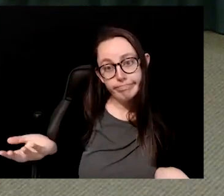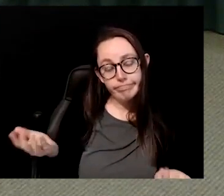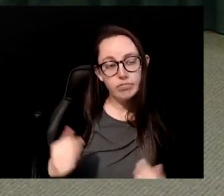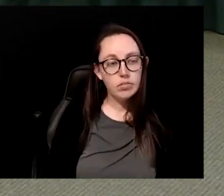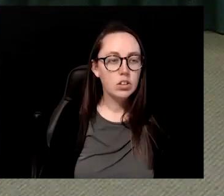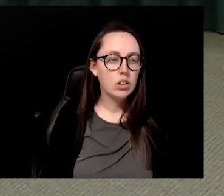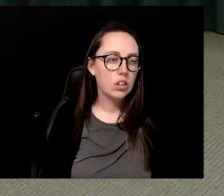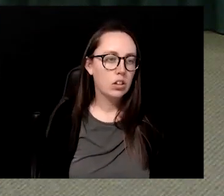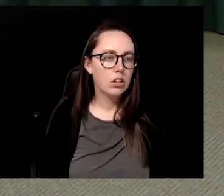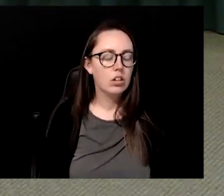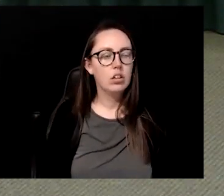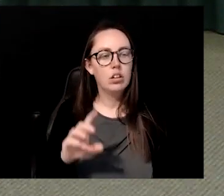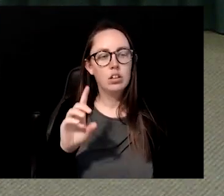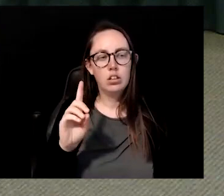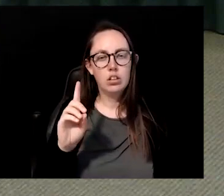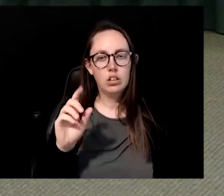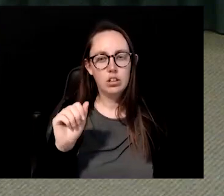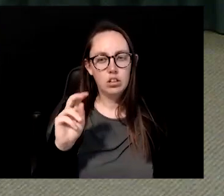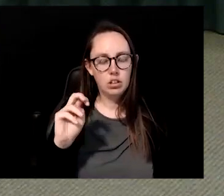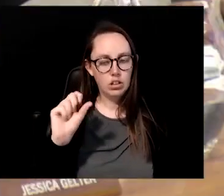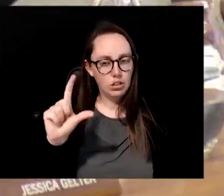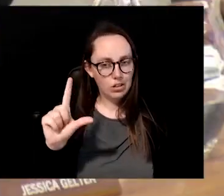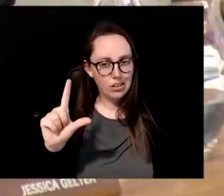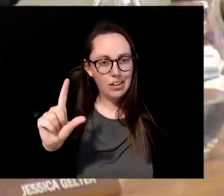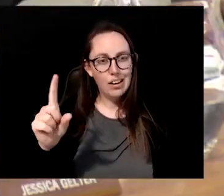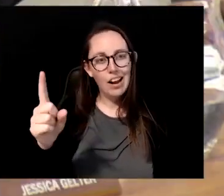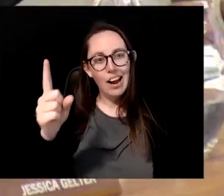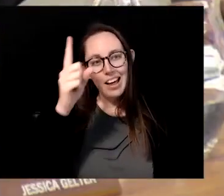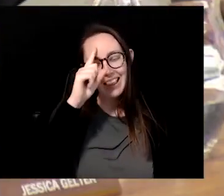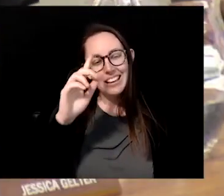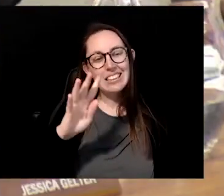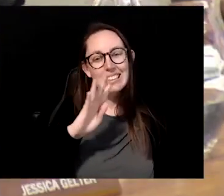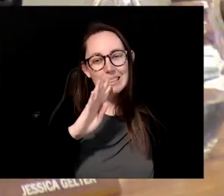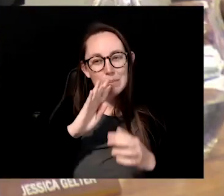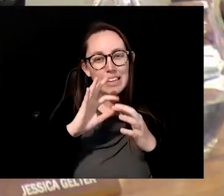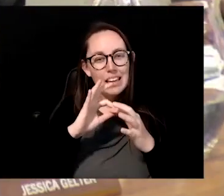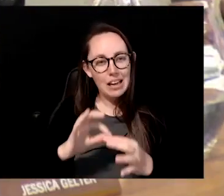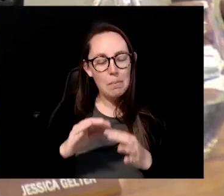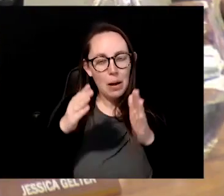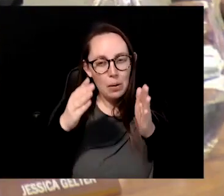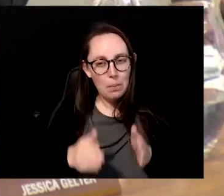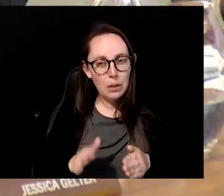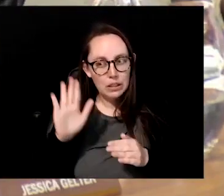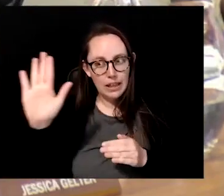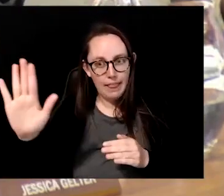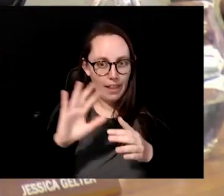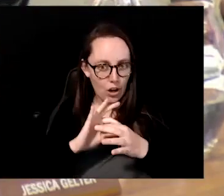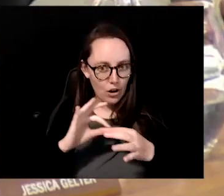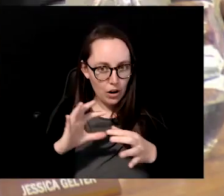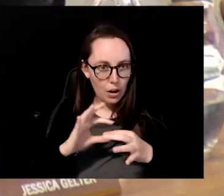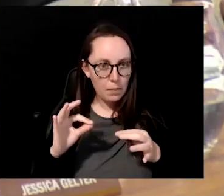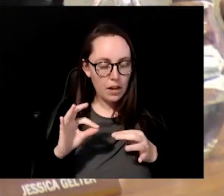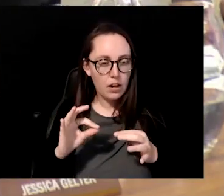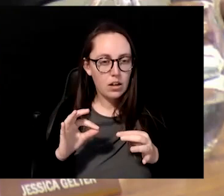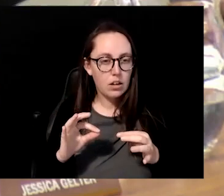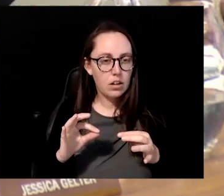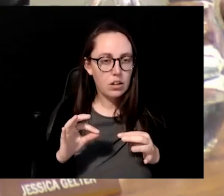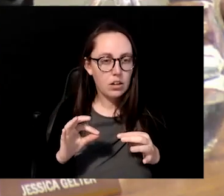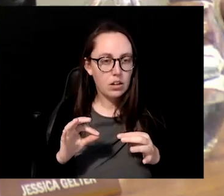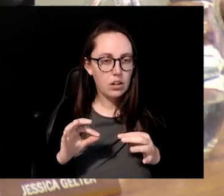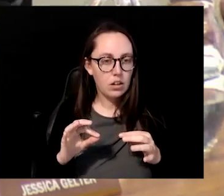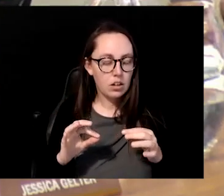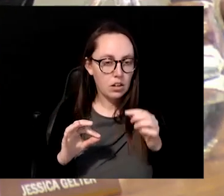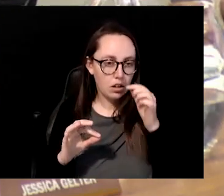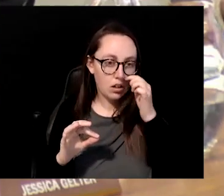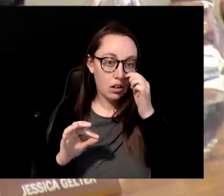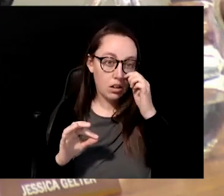somebody's comment that's not being present in the meeting especially somebody that purports to have I don't know first-hand knowledge of how